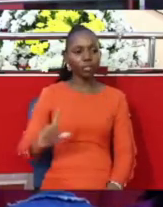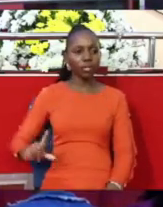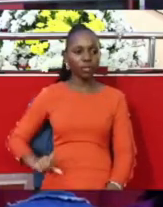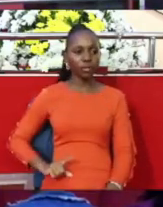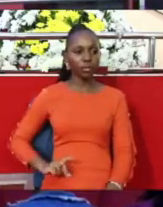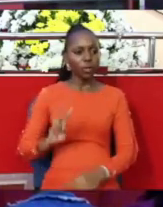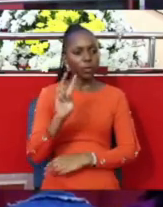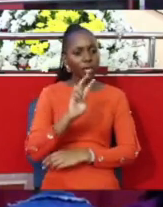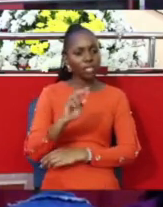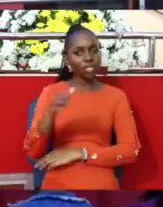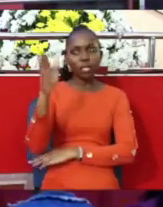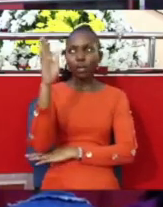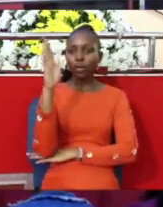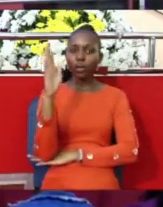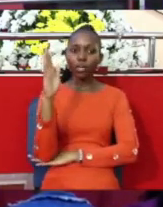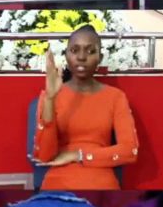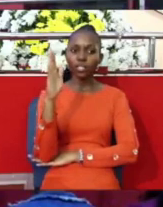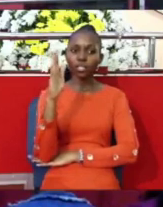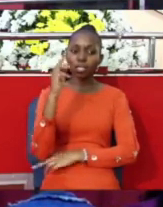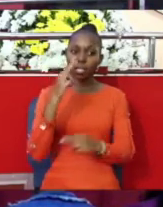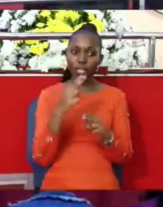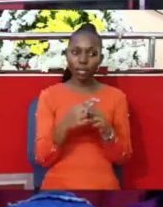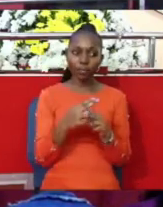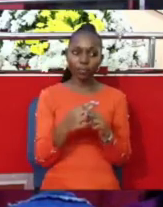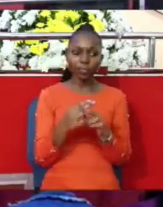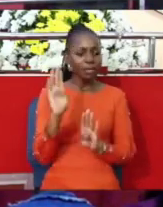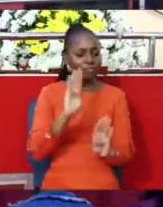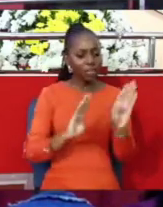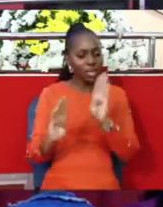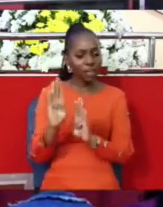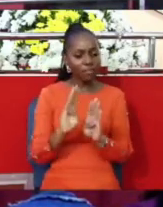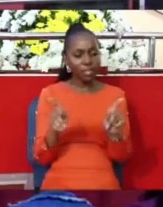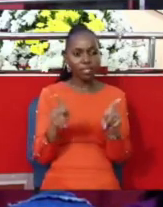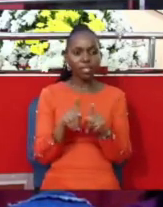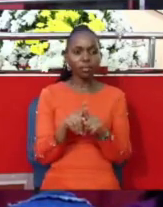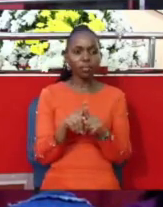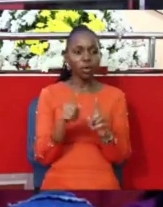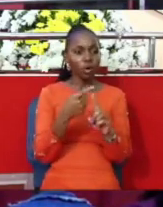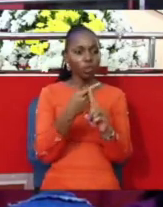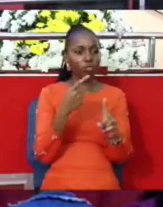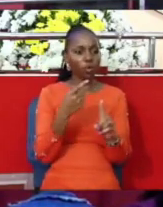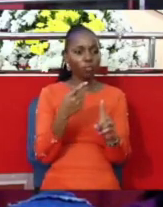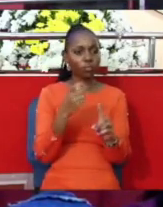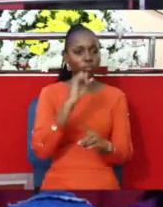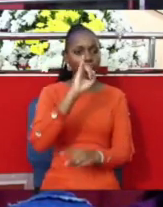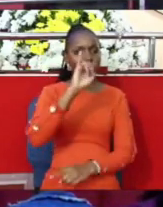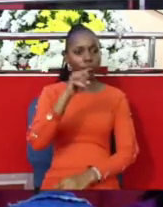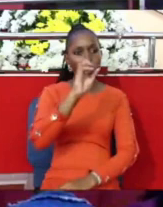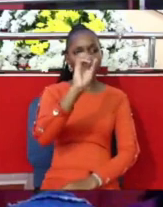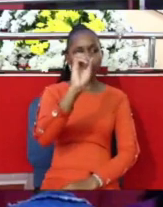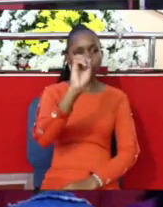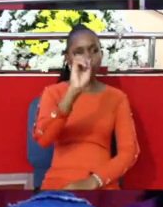God's name. Na tunaweza liona jina la Bwana. We can see his reputation. Tunaweza kuona hapa from the book of Joshua tabia katika kutoka Yoshua